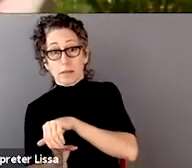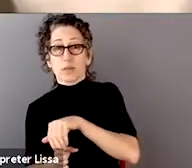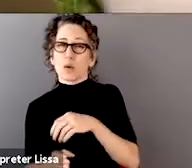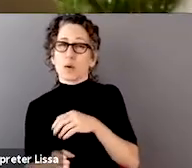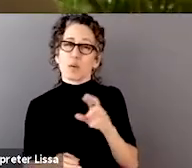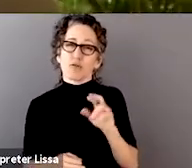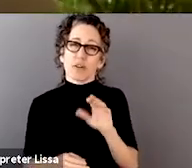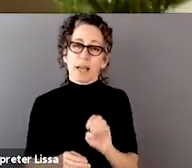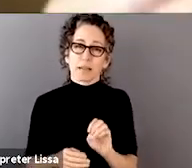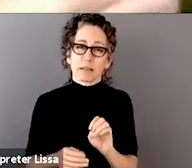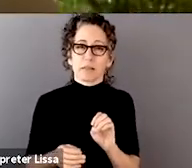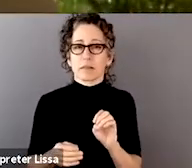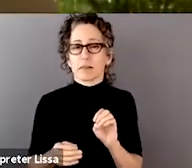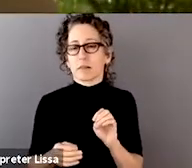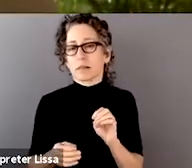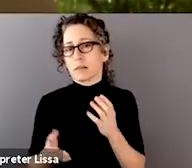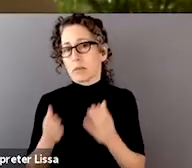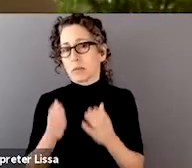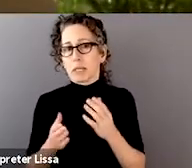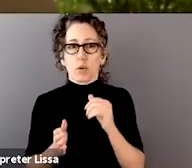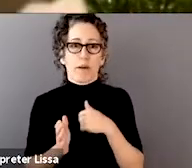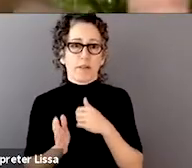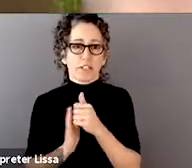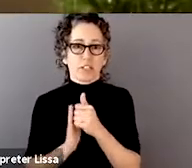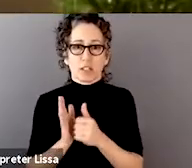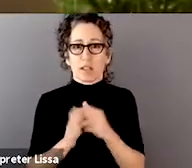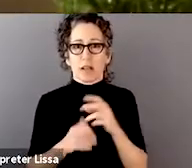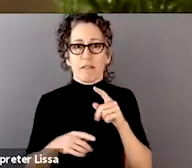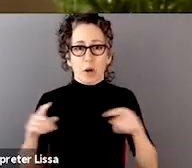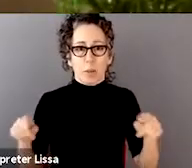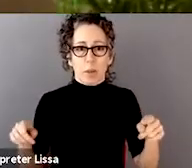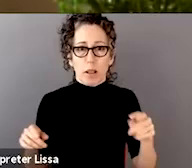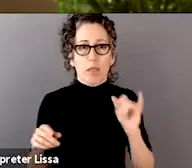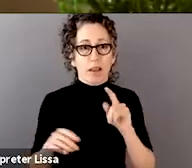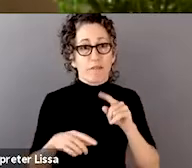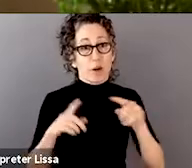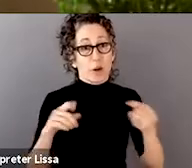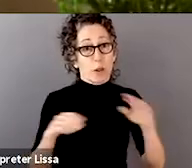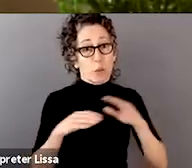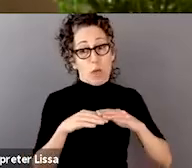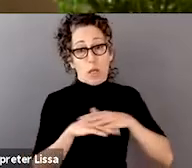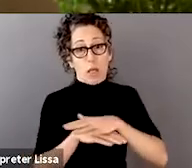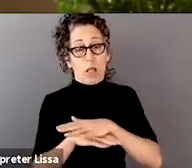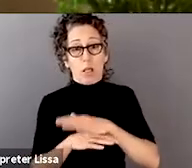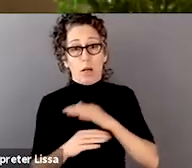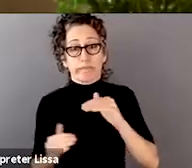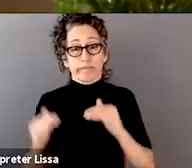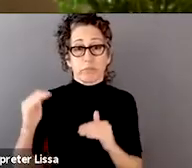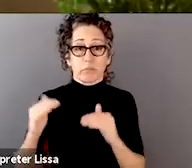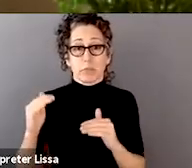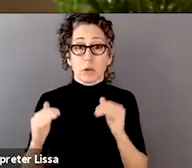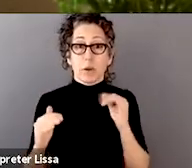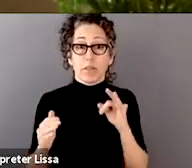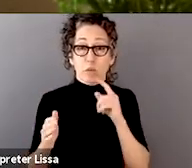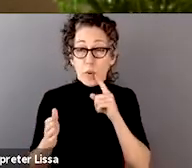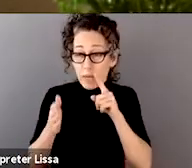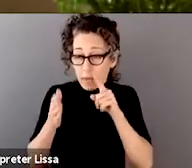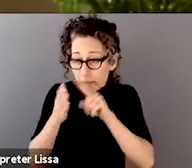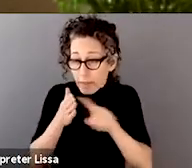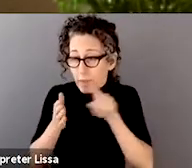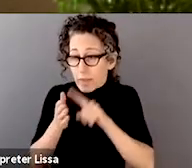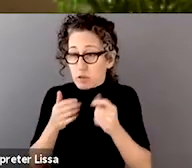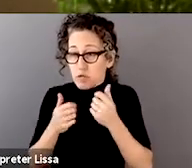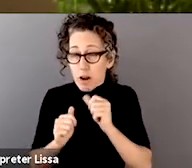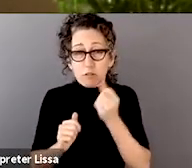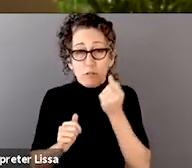making predictions or a gender variable when making predictions. This information also we will know when we probe the models or try to